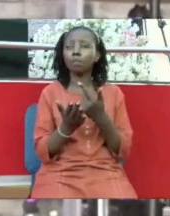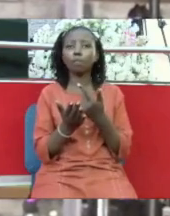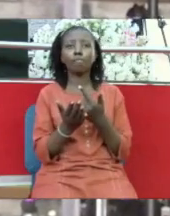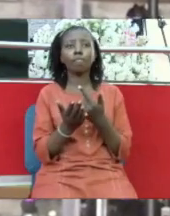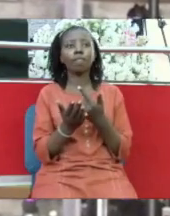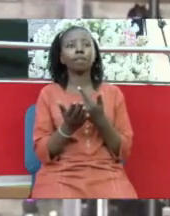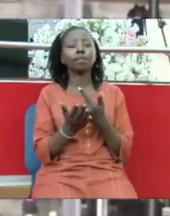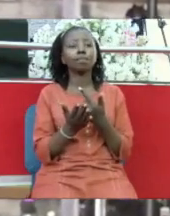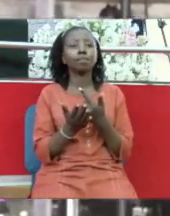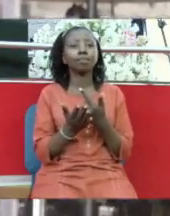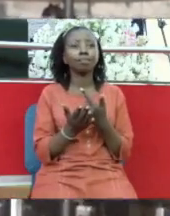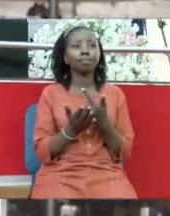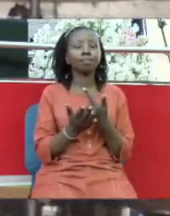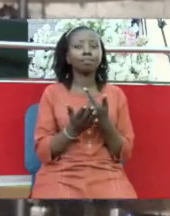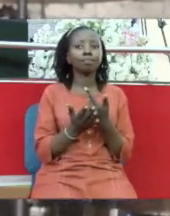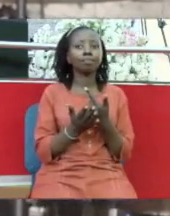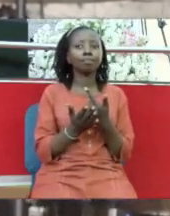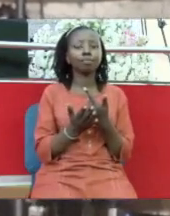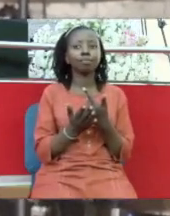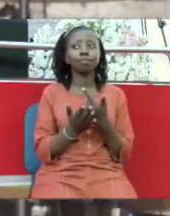which also discusses that subject,